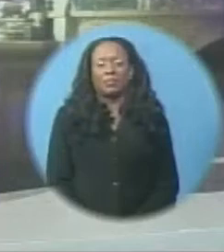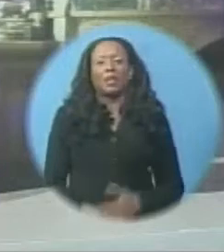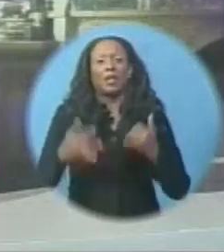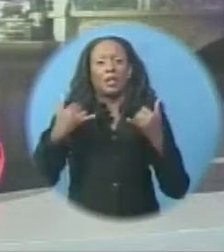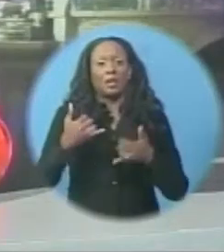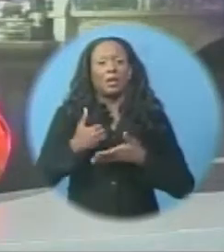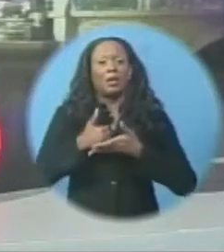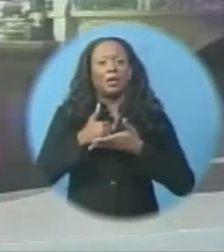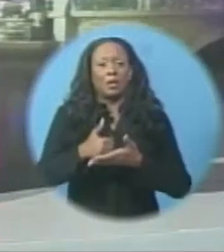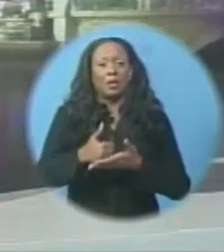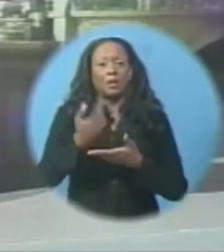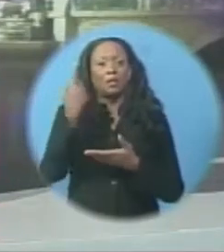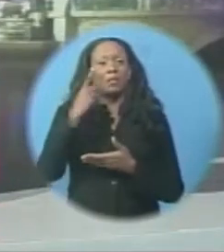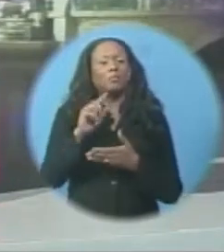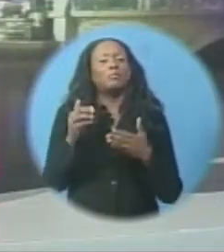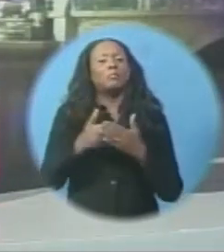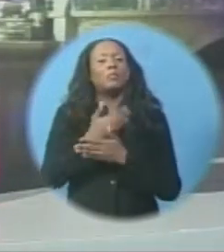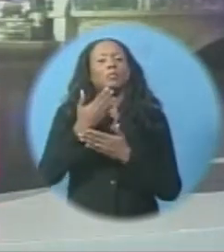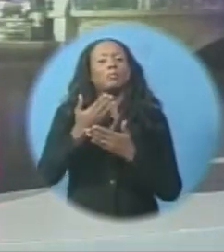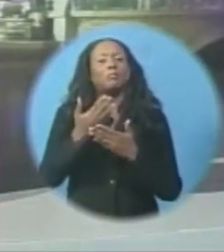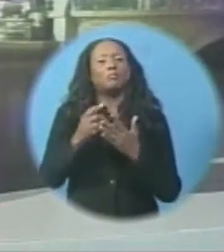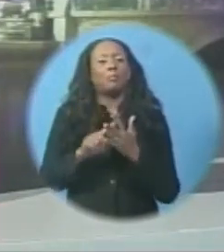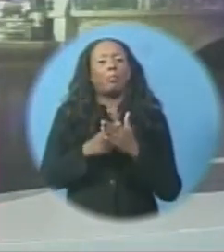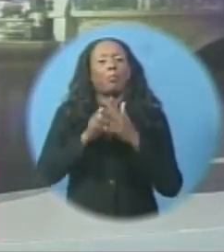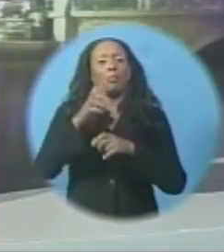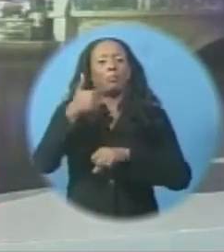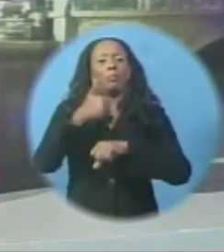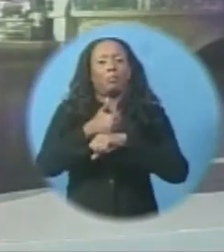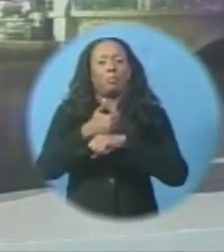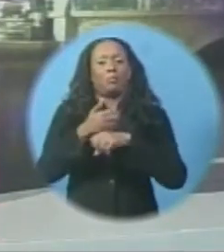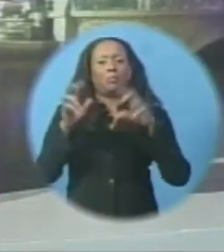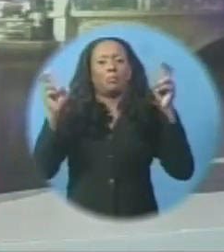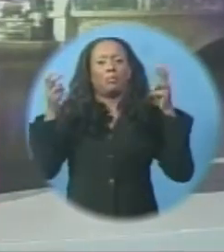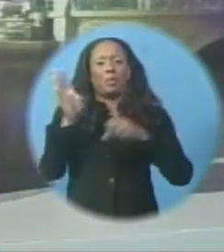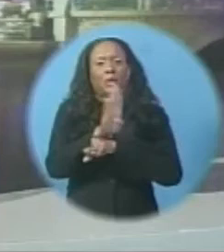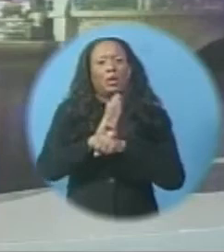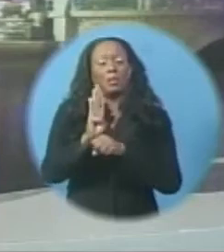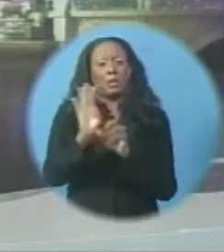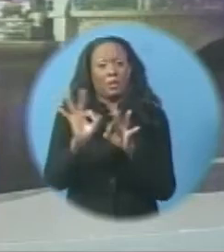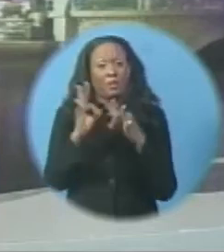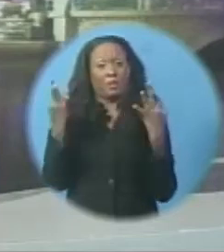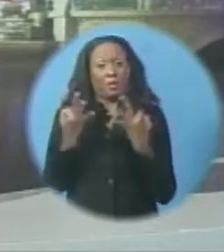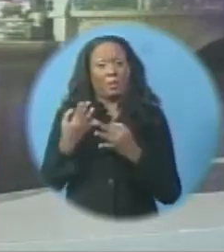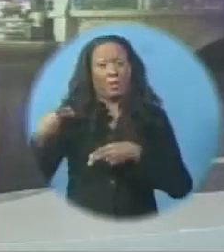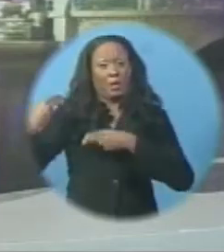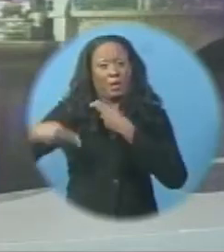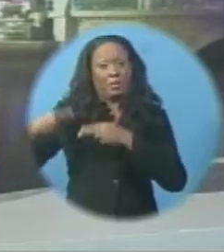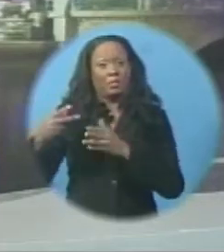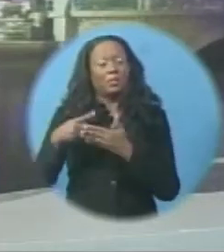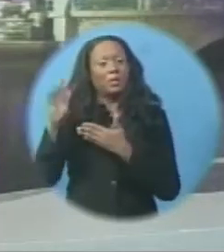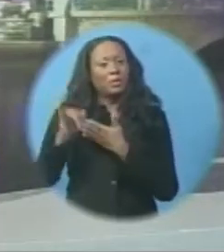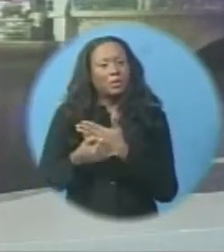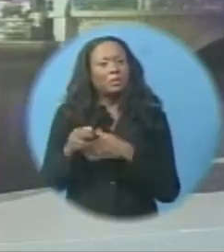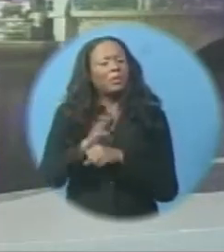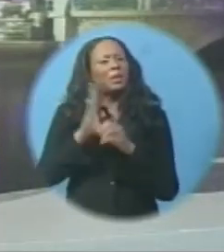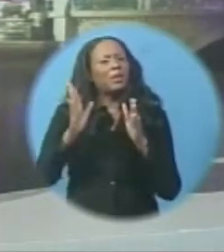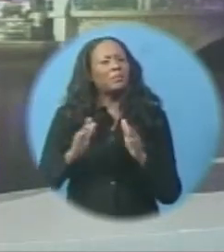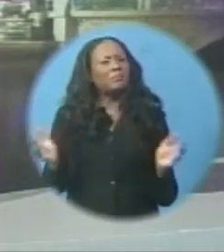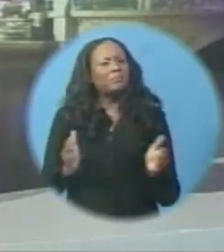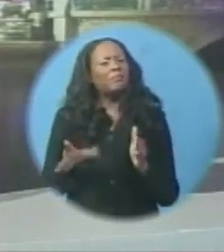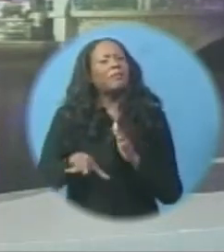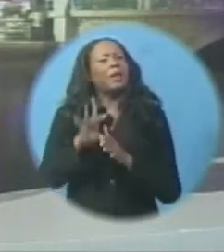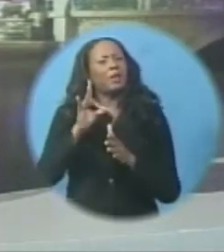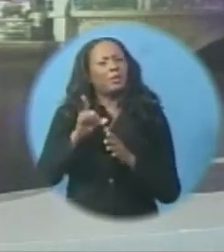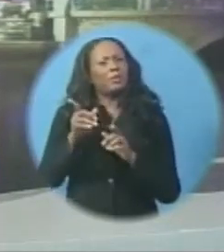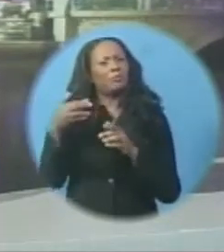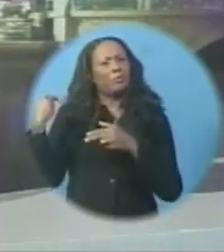Thanks, Rianne. Switching gears now. With the help of the newly launched Barbados Family History Project, Barbadians are being encouraged to